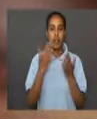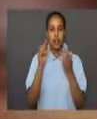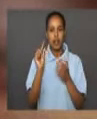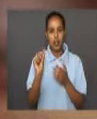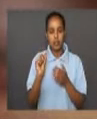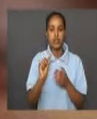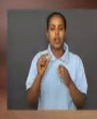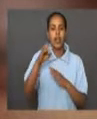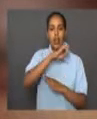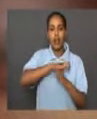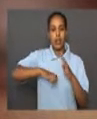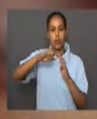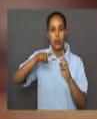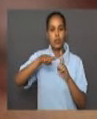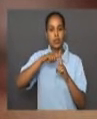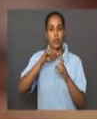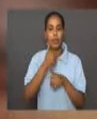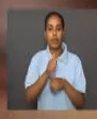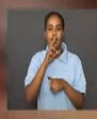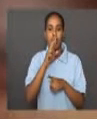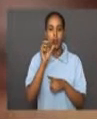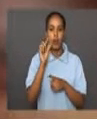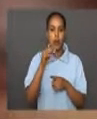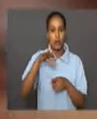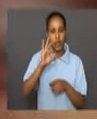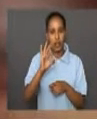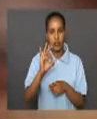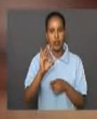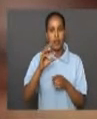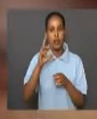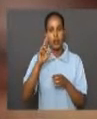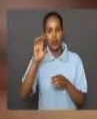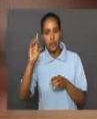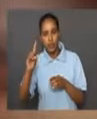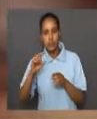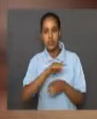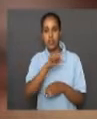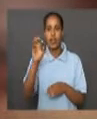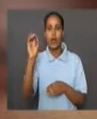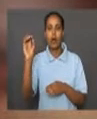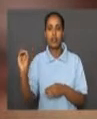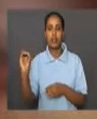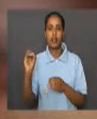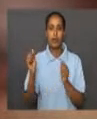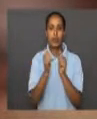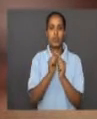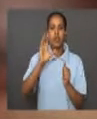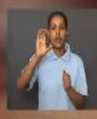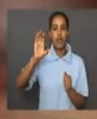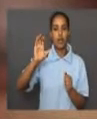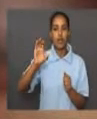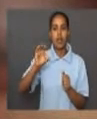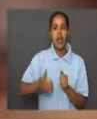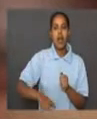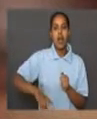Less electropositive metals are obtained by reducing their oxides with carbon